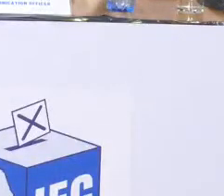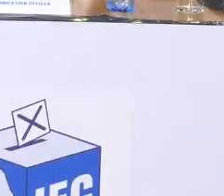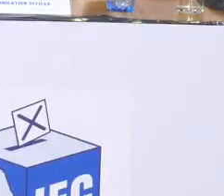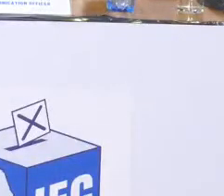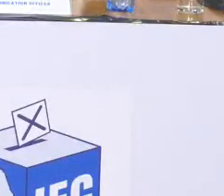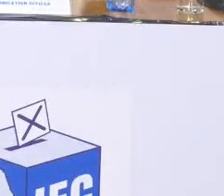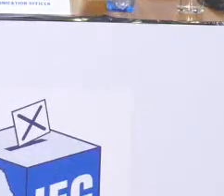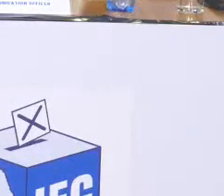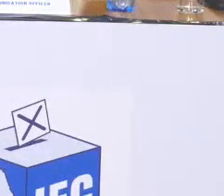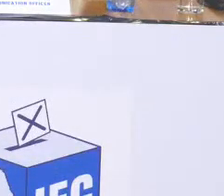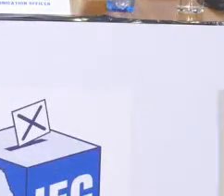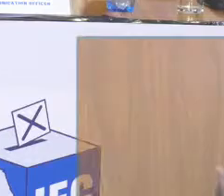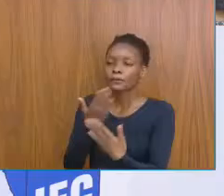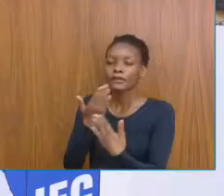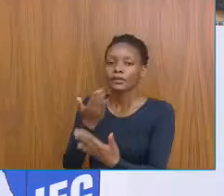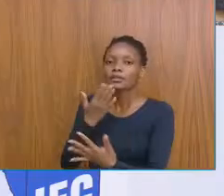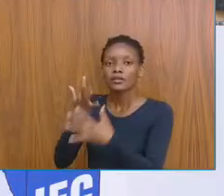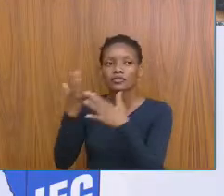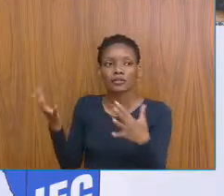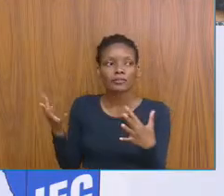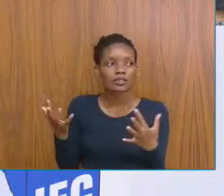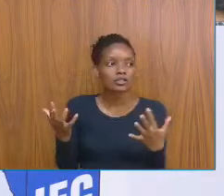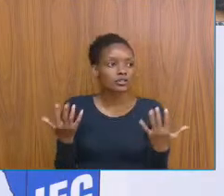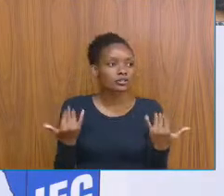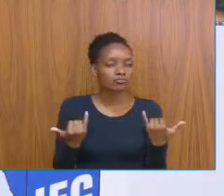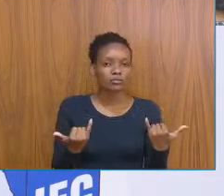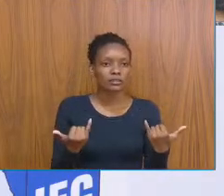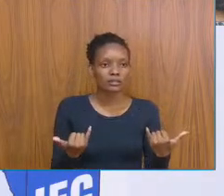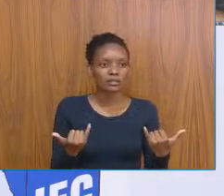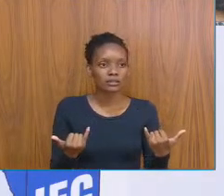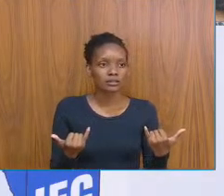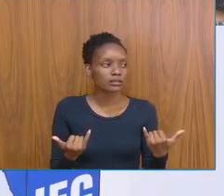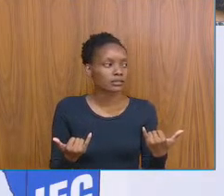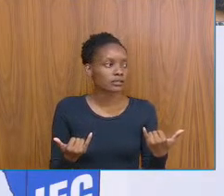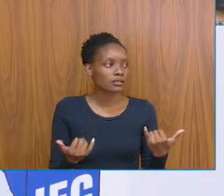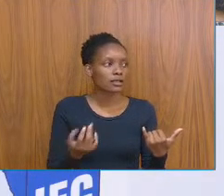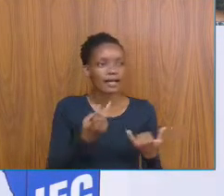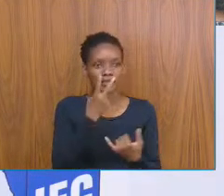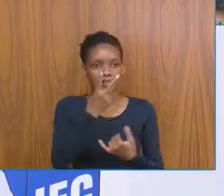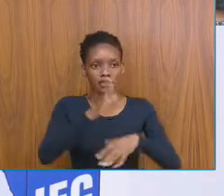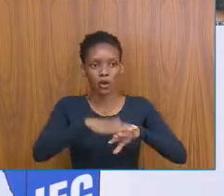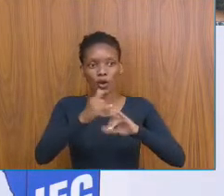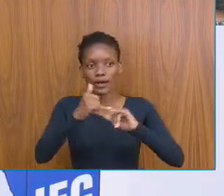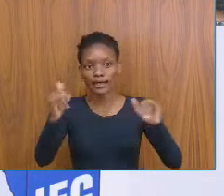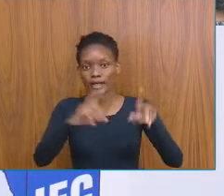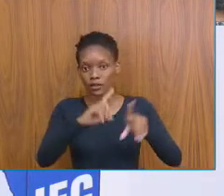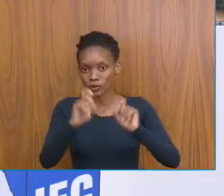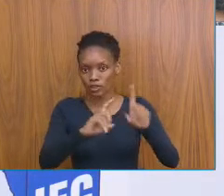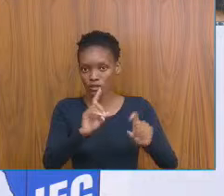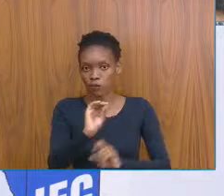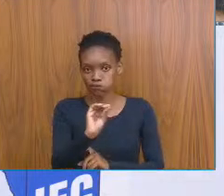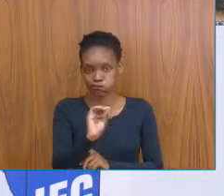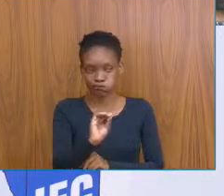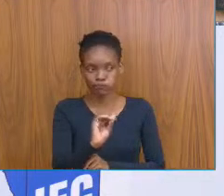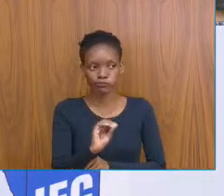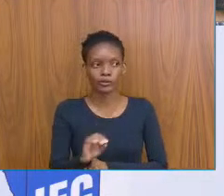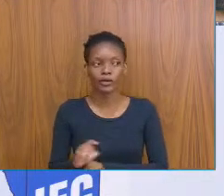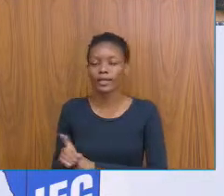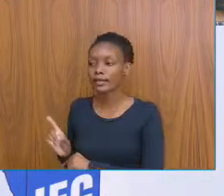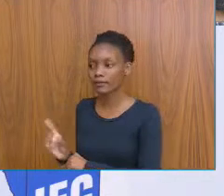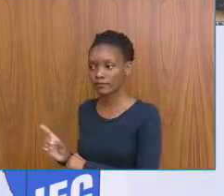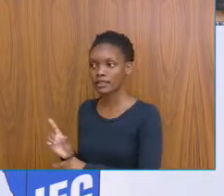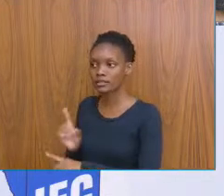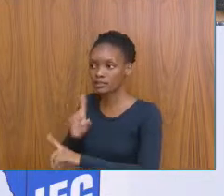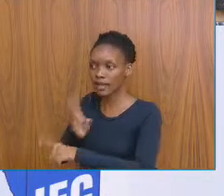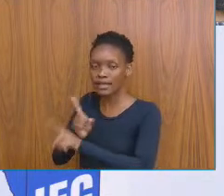Thank you very much. I'm going to allow I can see Pilates, that online questions. Okay, let me allow the CEO and the DCO to